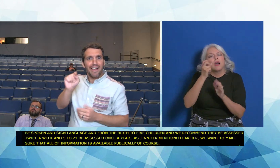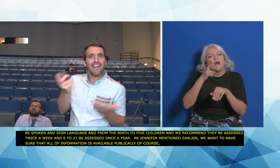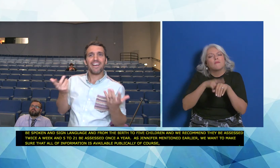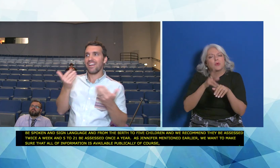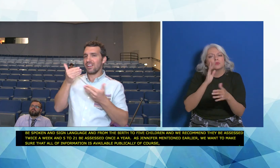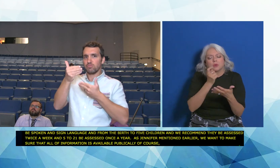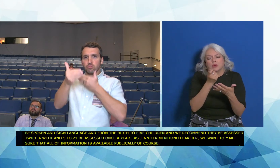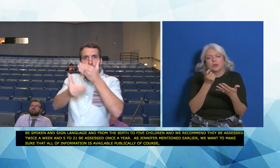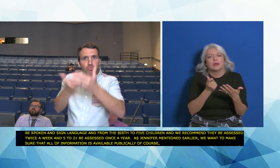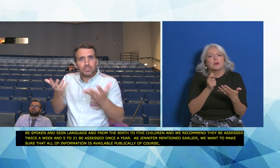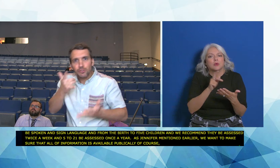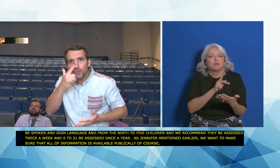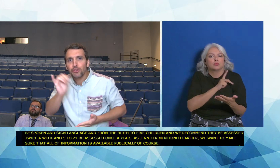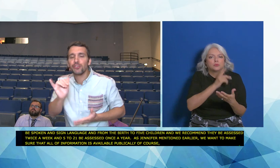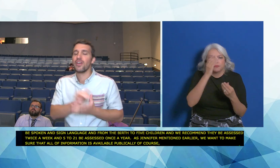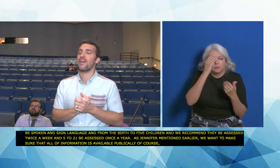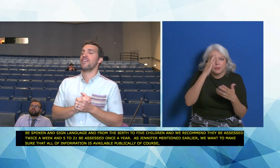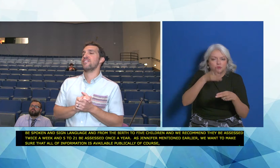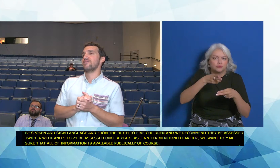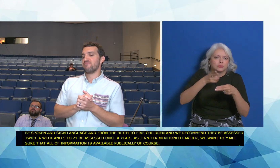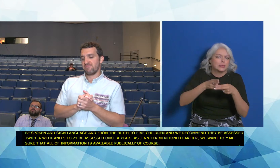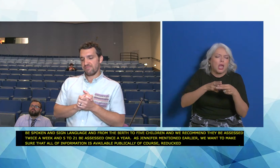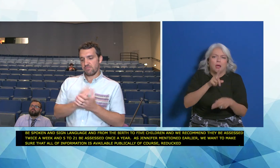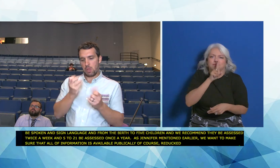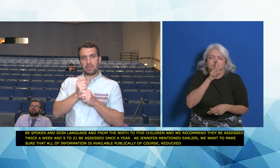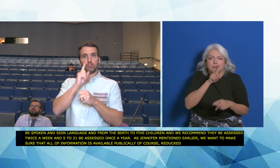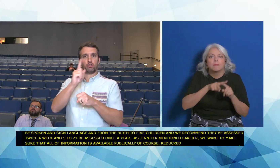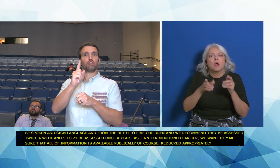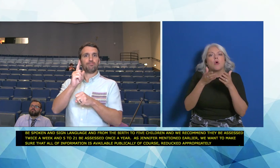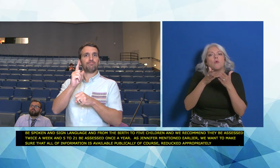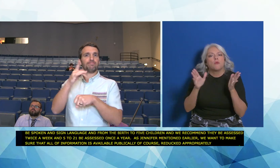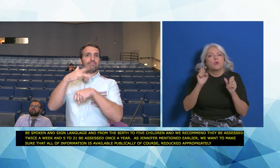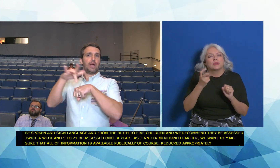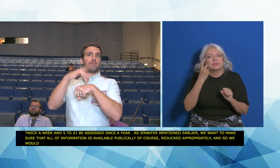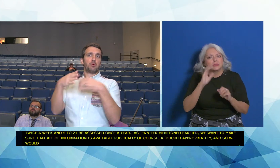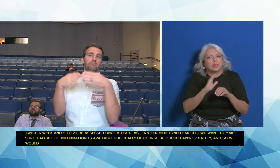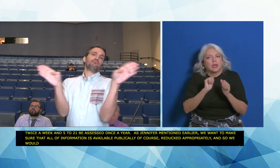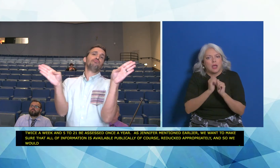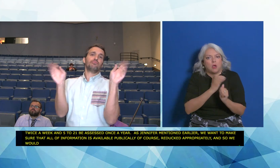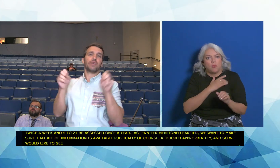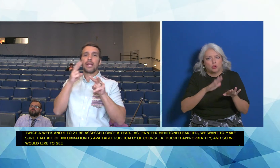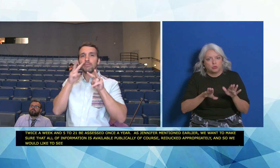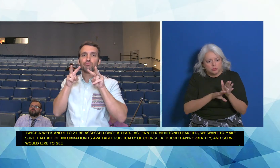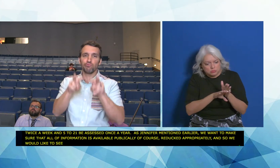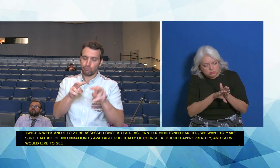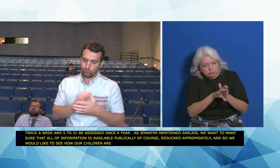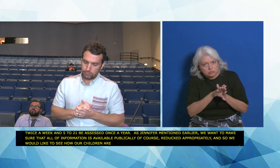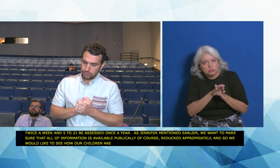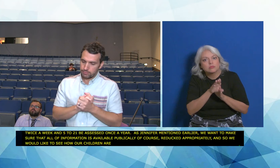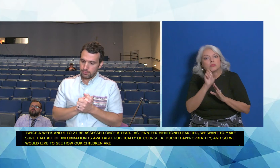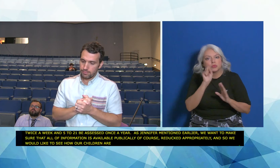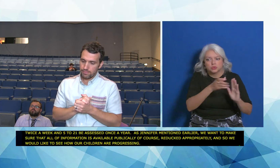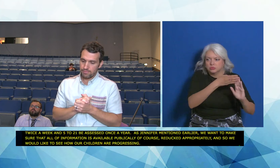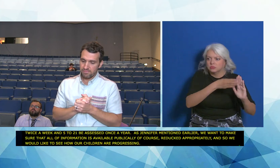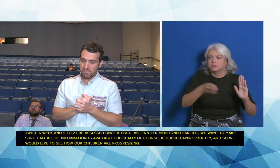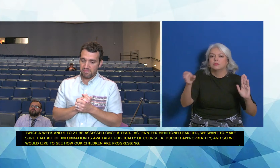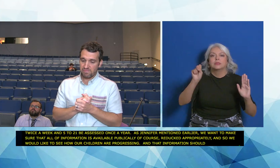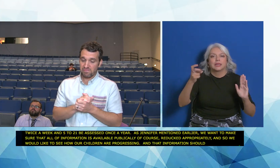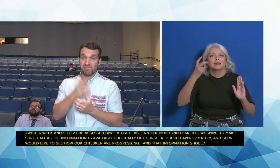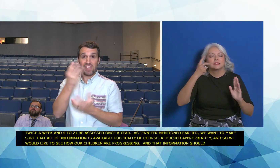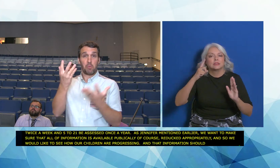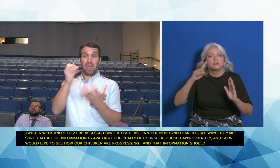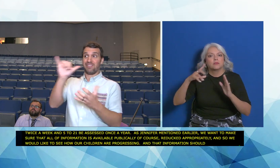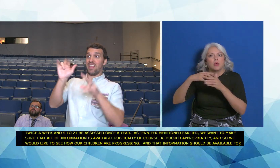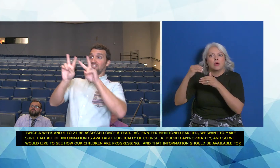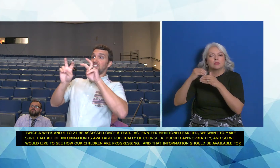and identifying information is not available, but overall we'd like to see how our children are progressing, and that information should be available for the public